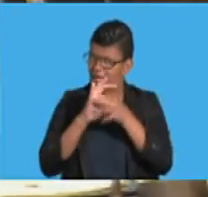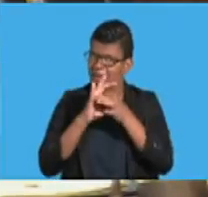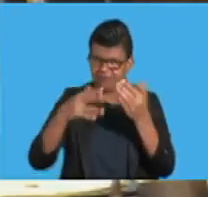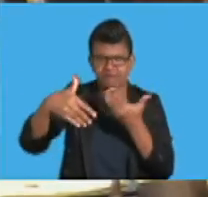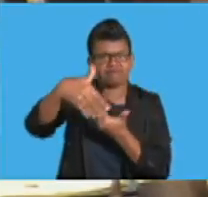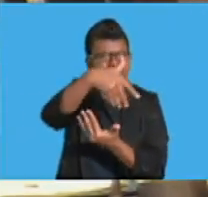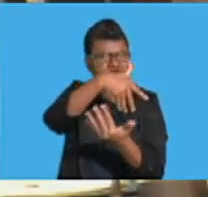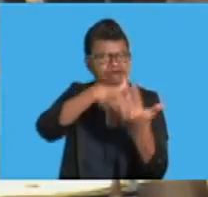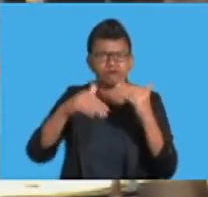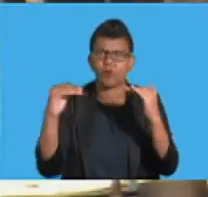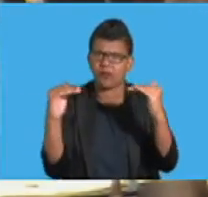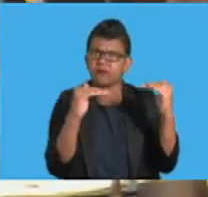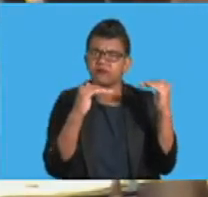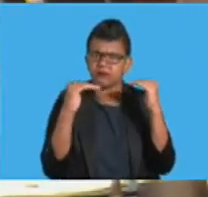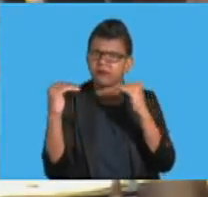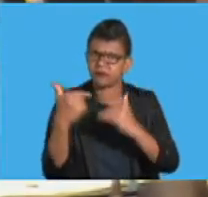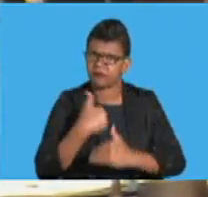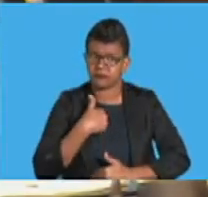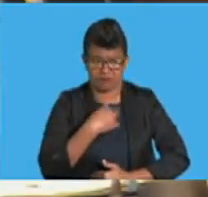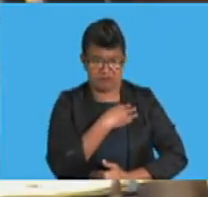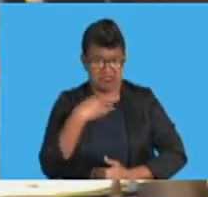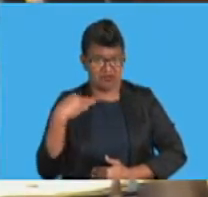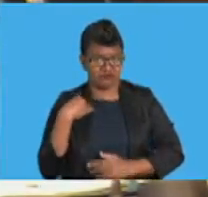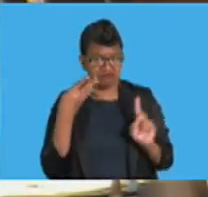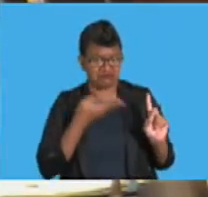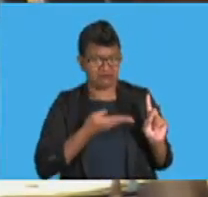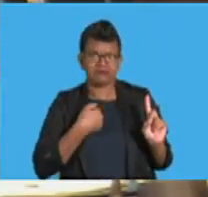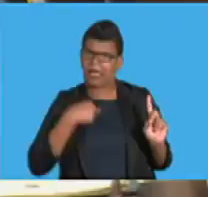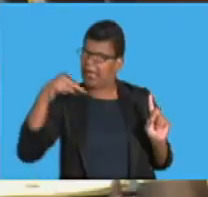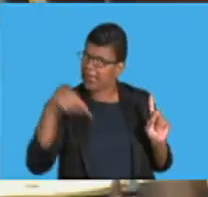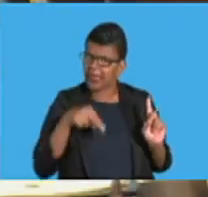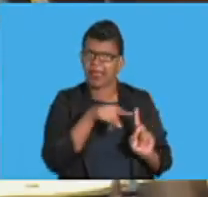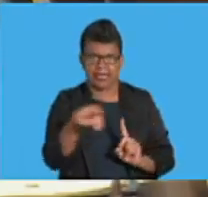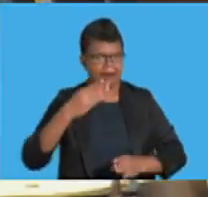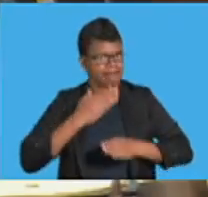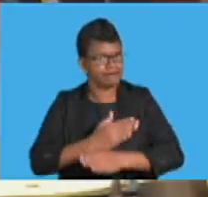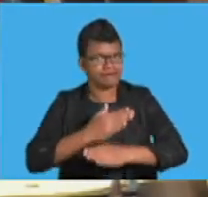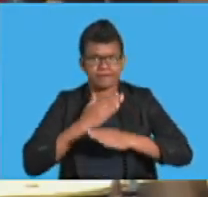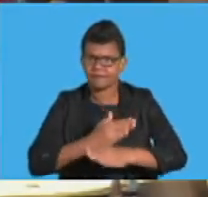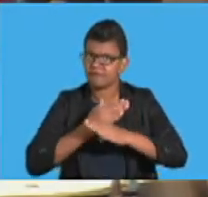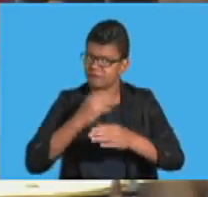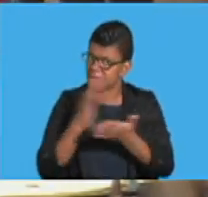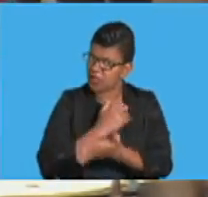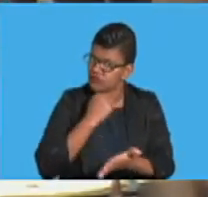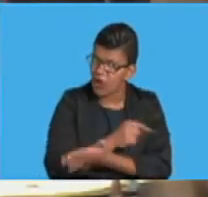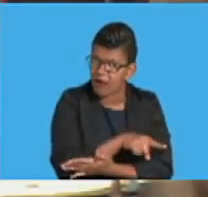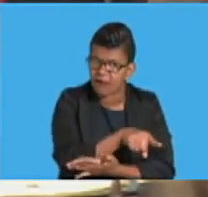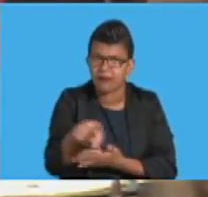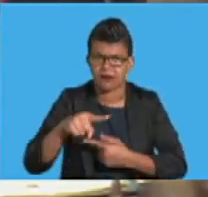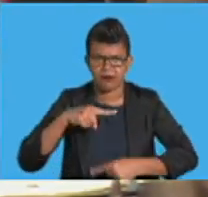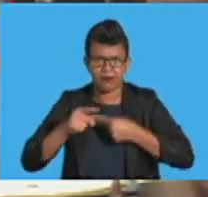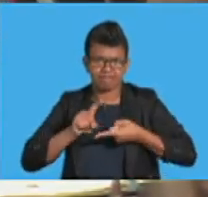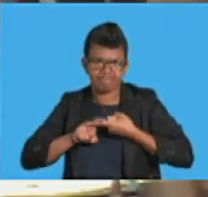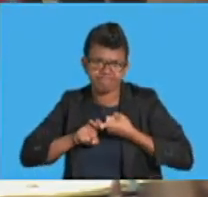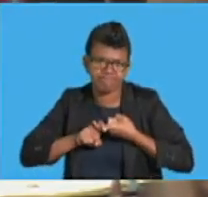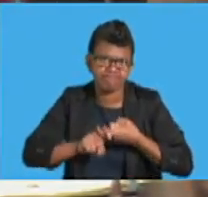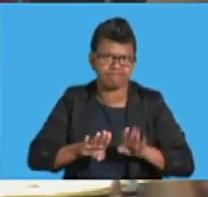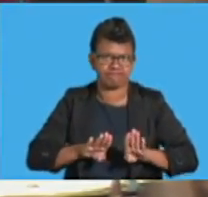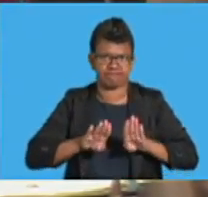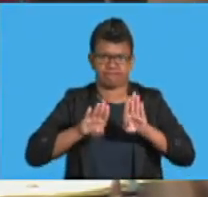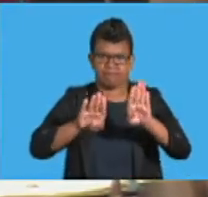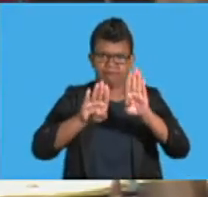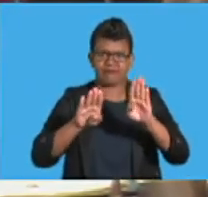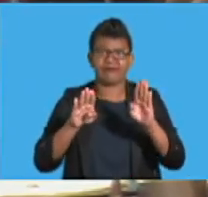of this Honourable House, we need to do our part to ensure that that peaceful coexistence continues for centuries and centuries to